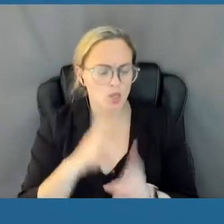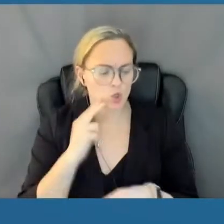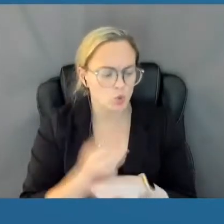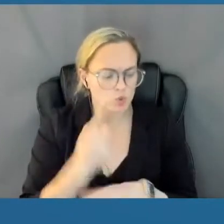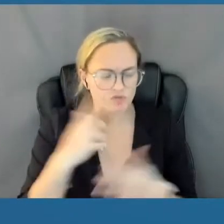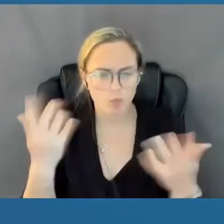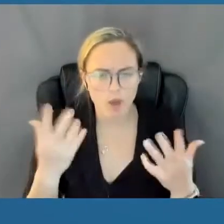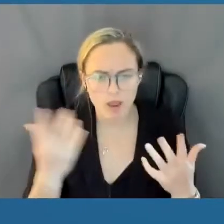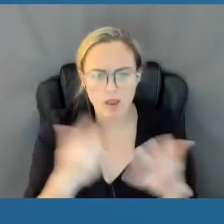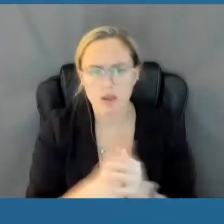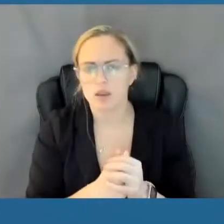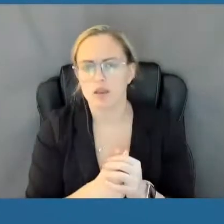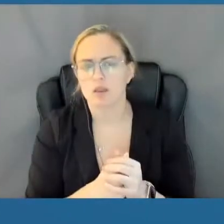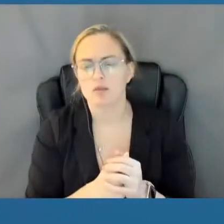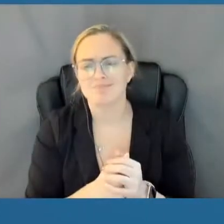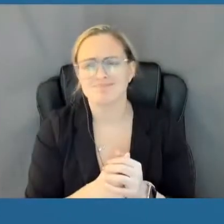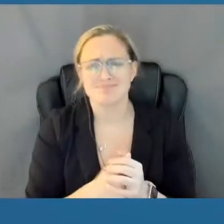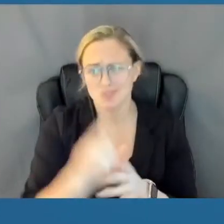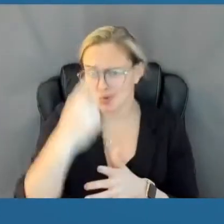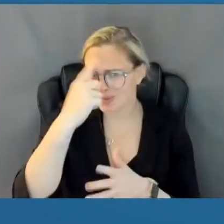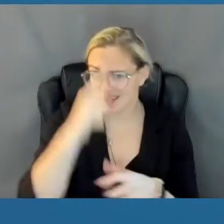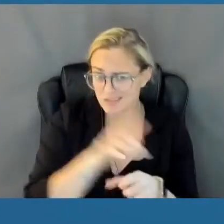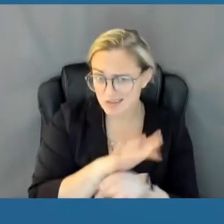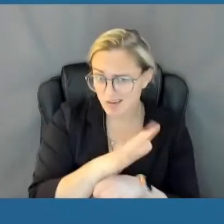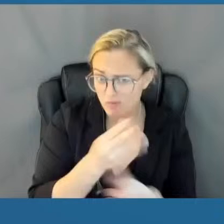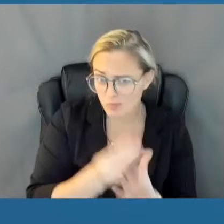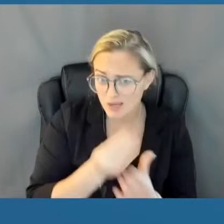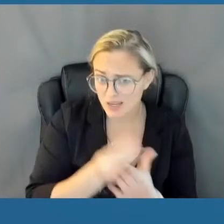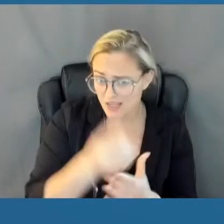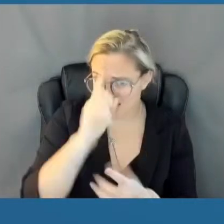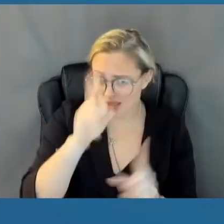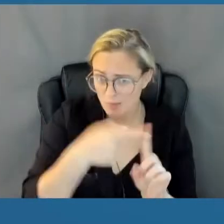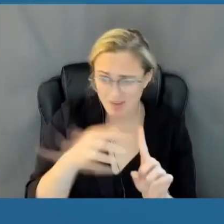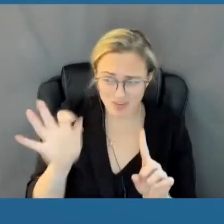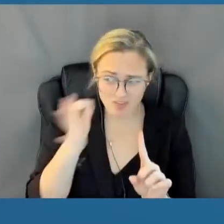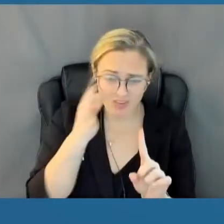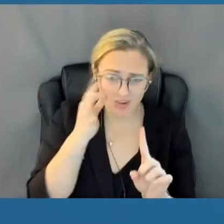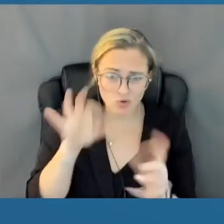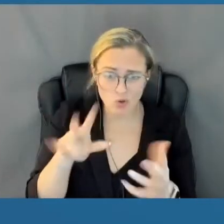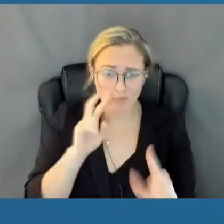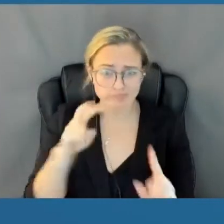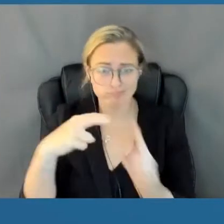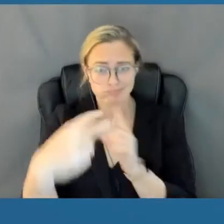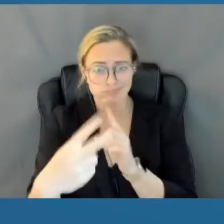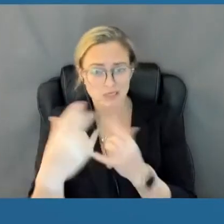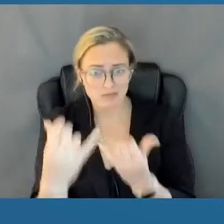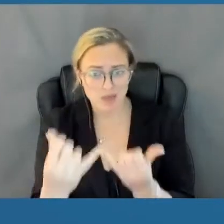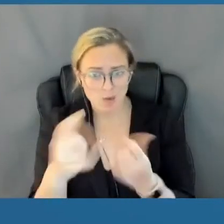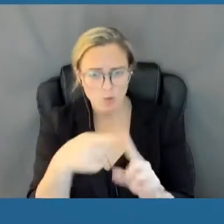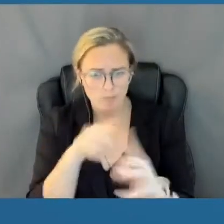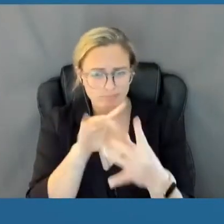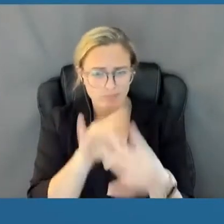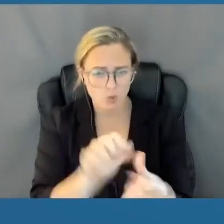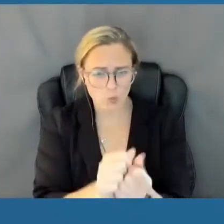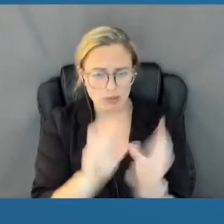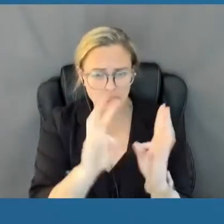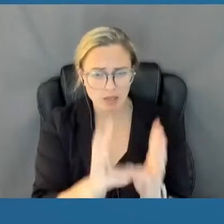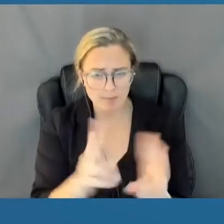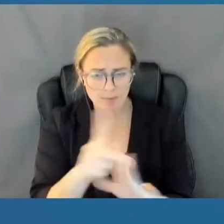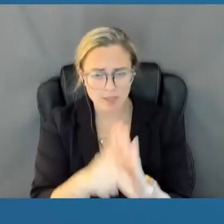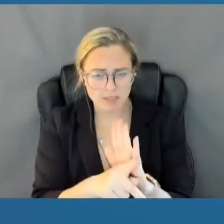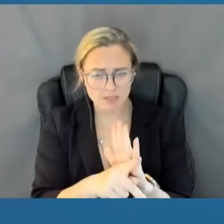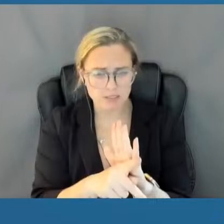And do you really think that's enough, given sort of the federal picture right now on climate policy?